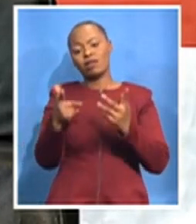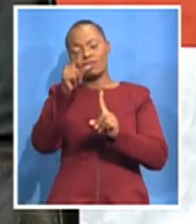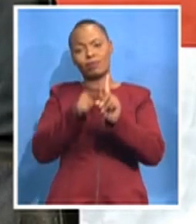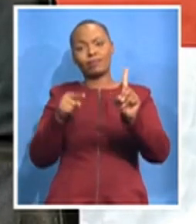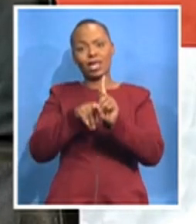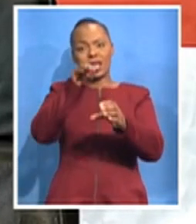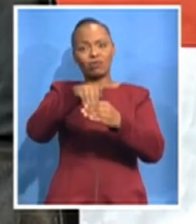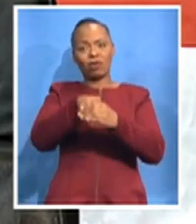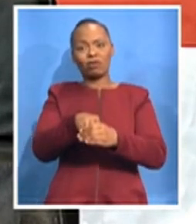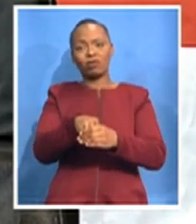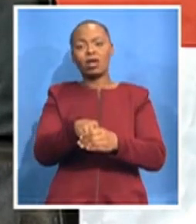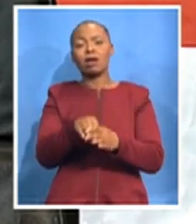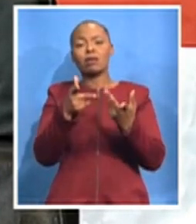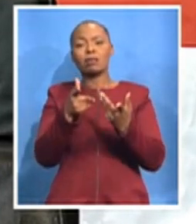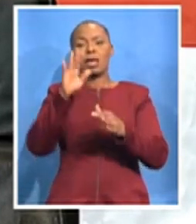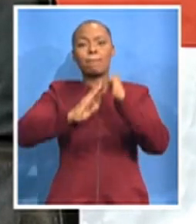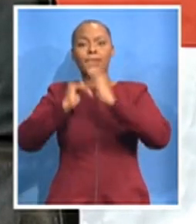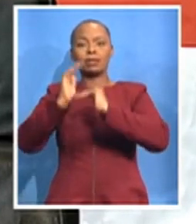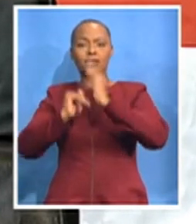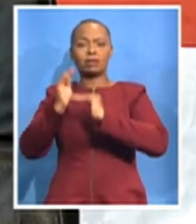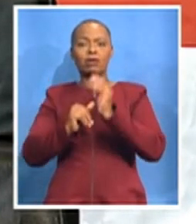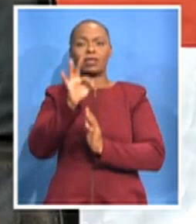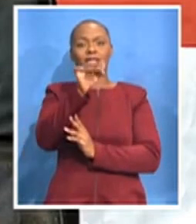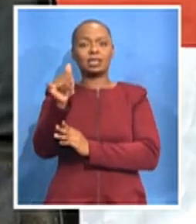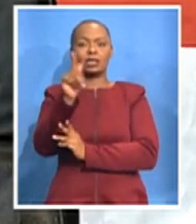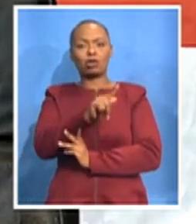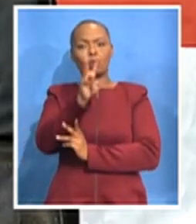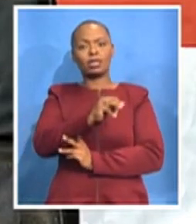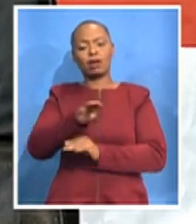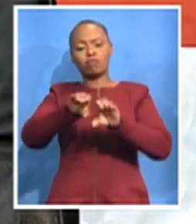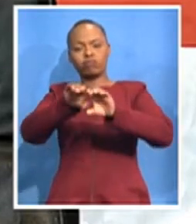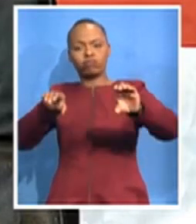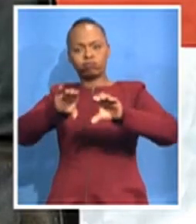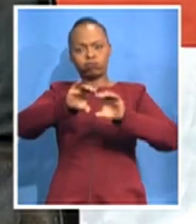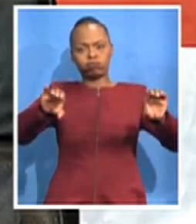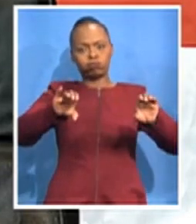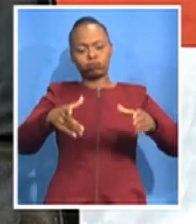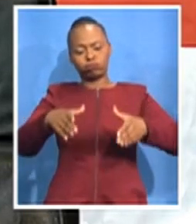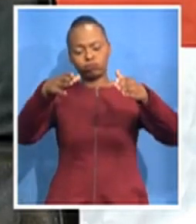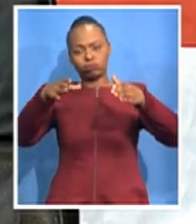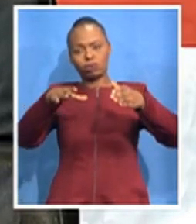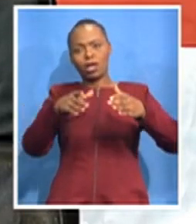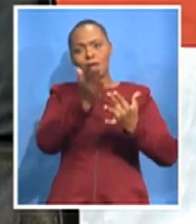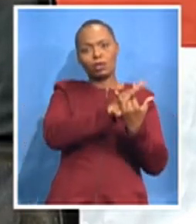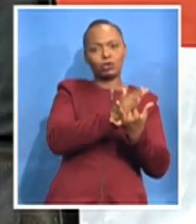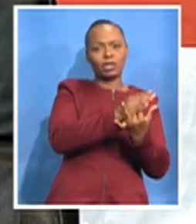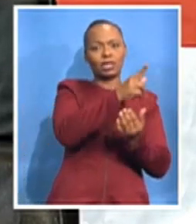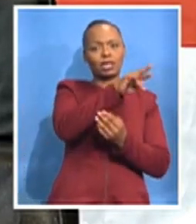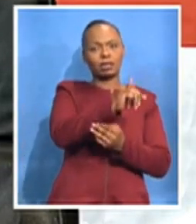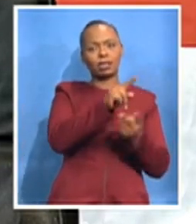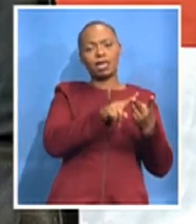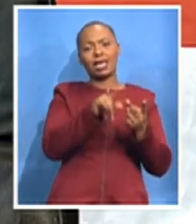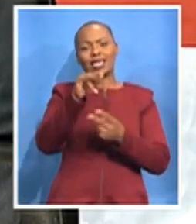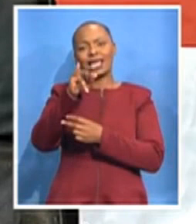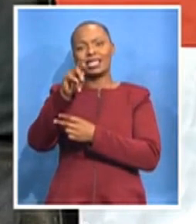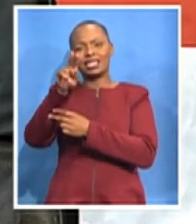the 36-kilometer pipeline between Craigieburn and Greyton, and if so, whether the involvement